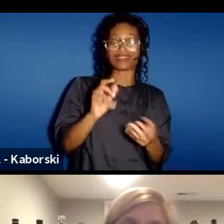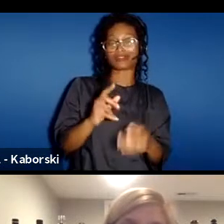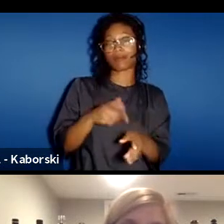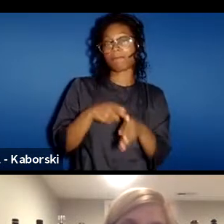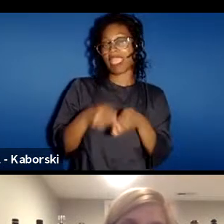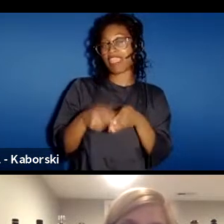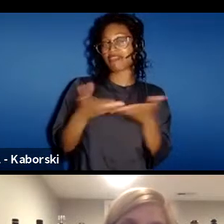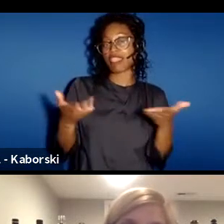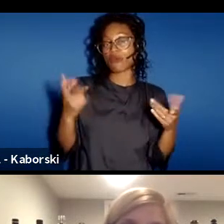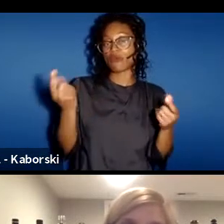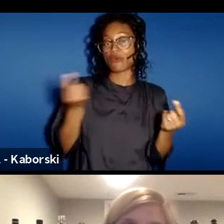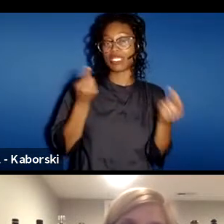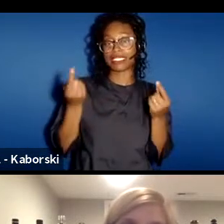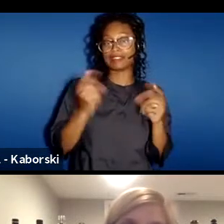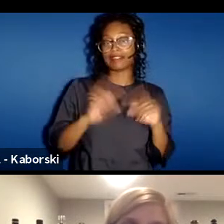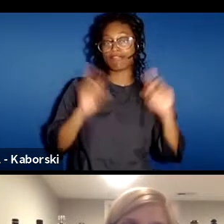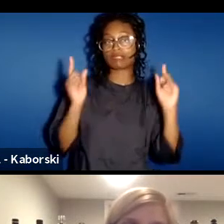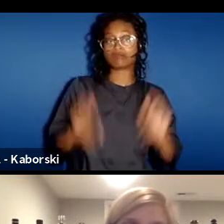us.